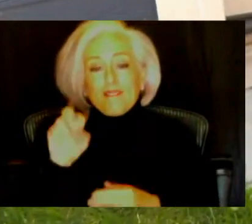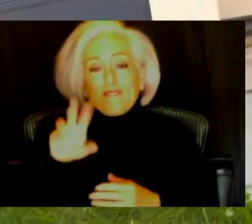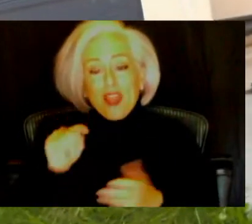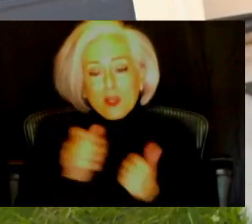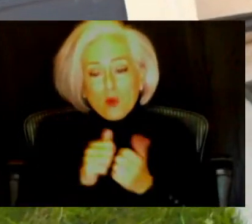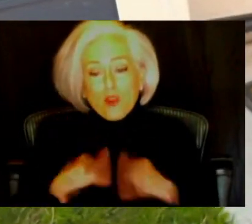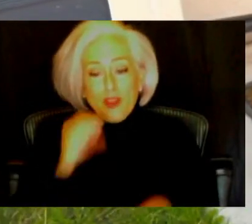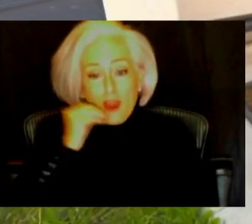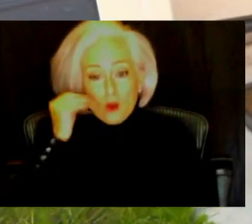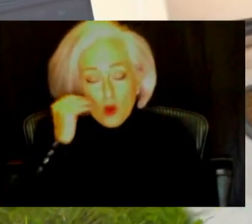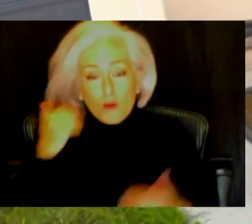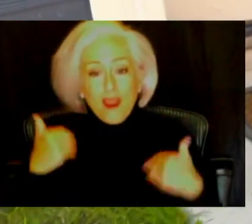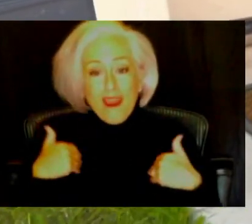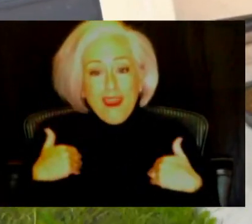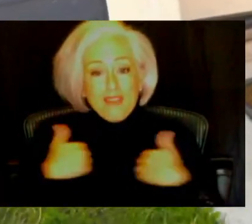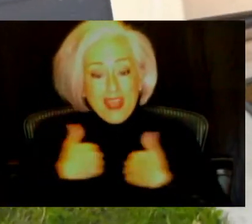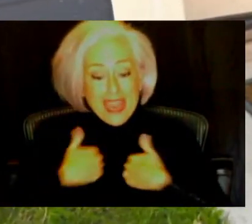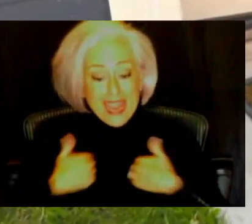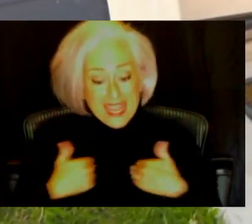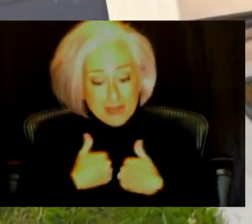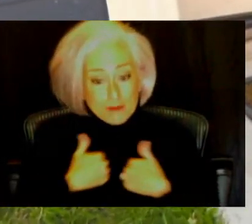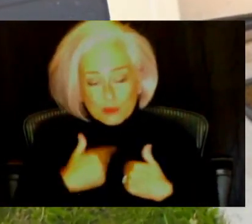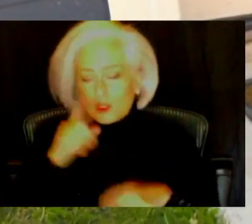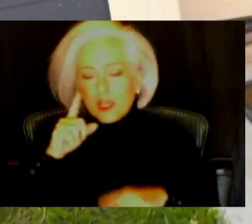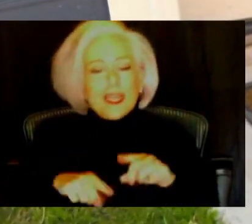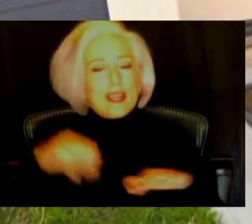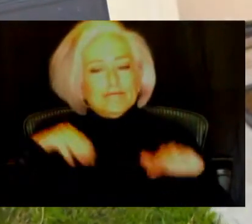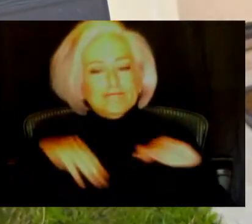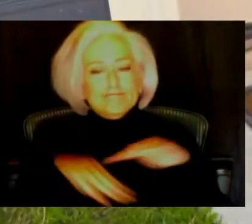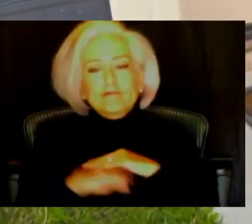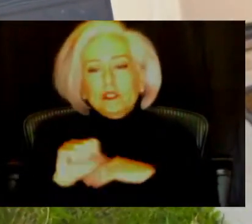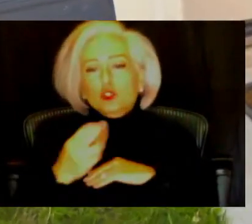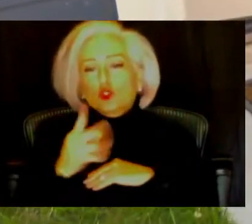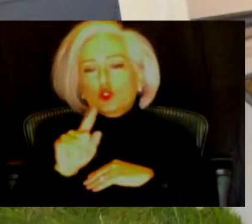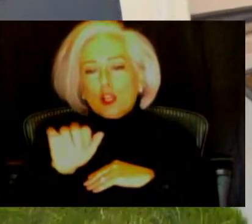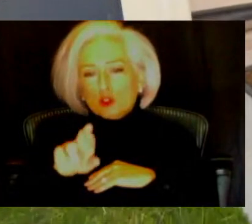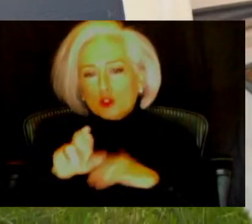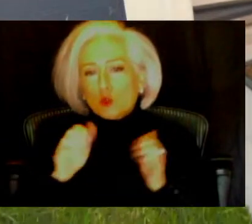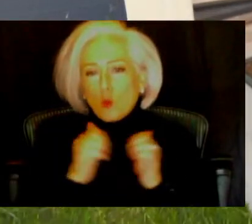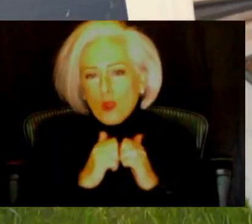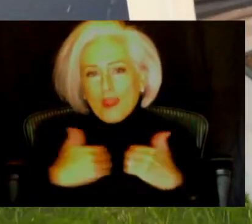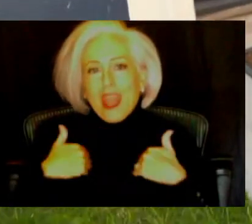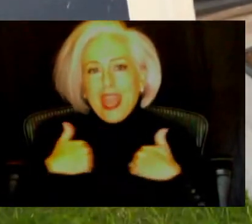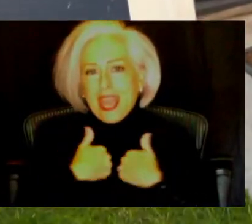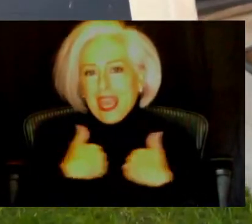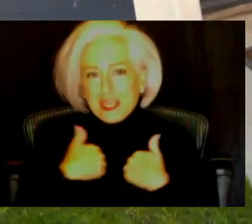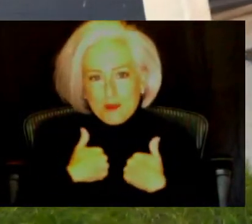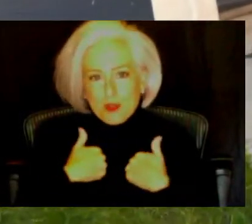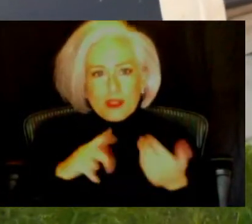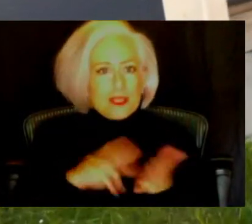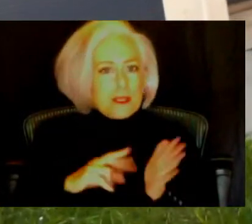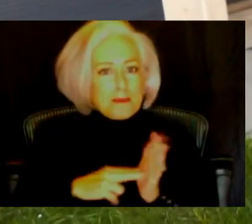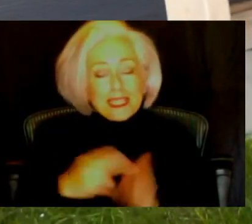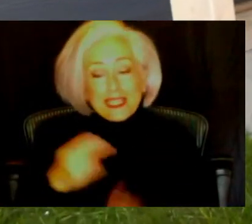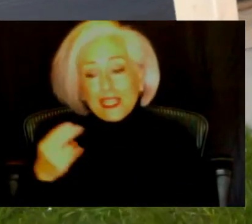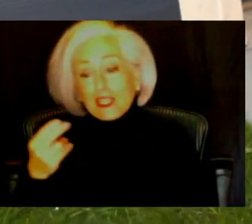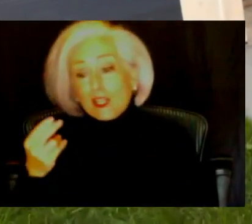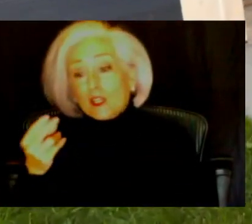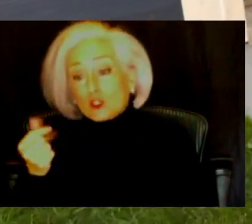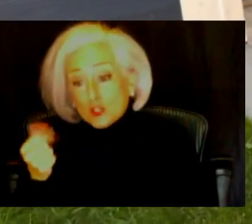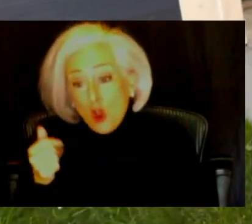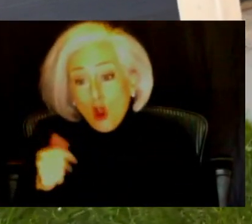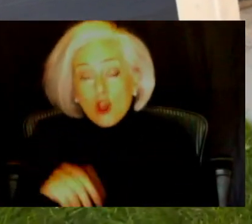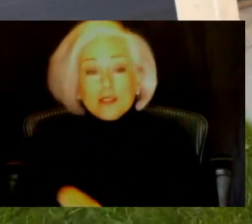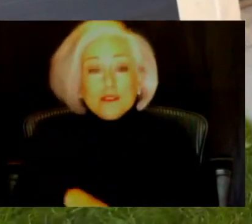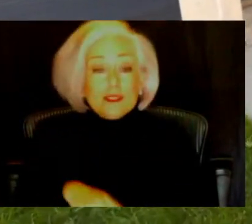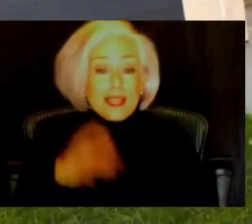typical homeless shelters with those animals. And so dogs, cats, we've even had turtles here in the village, all